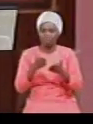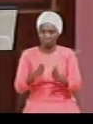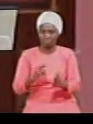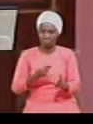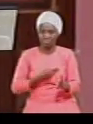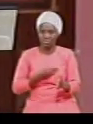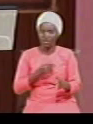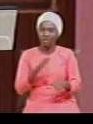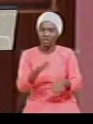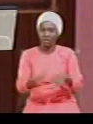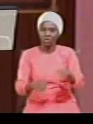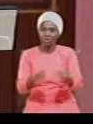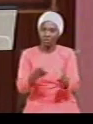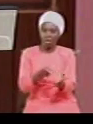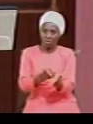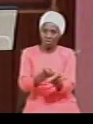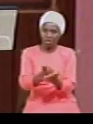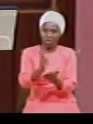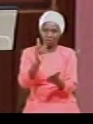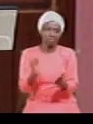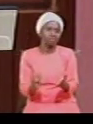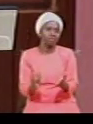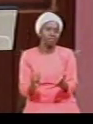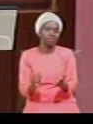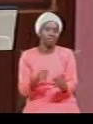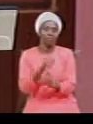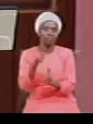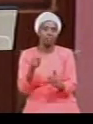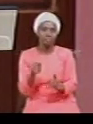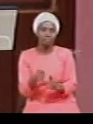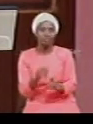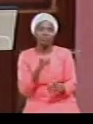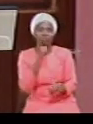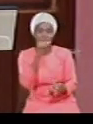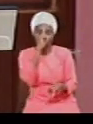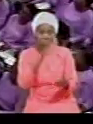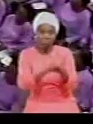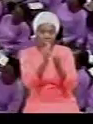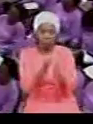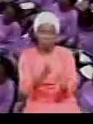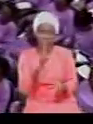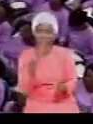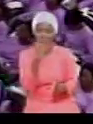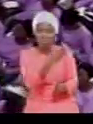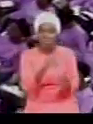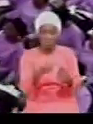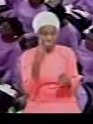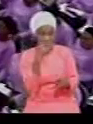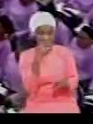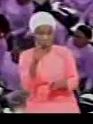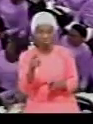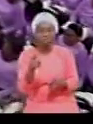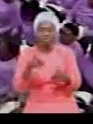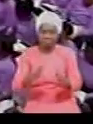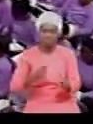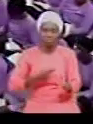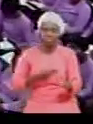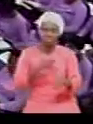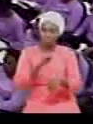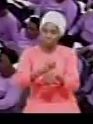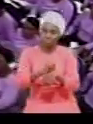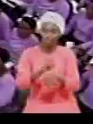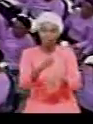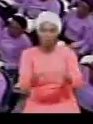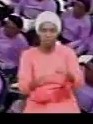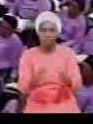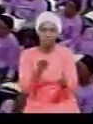honestly. When no believers are there to see you, let us walk honestly. My sister,